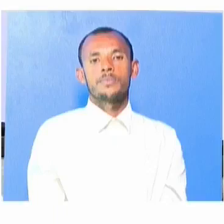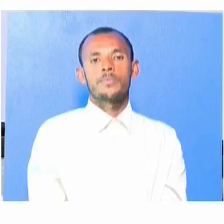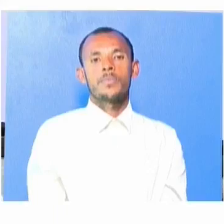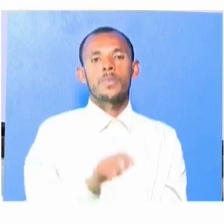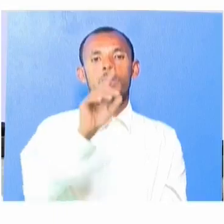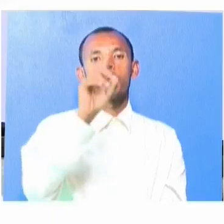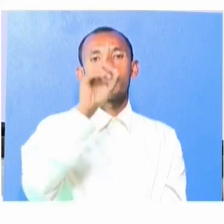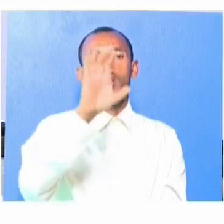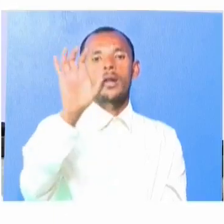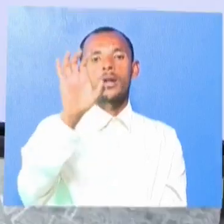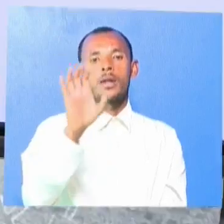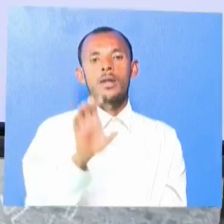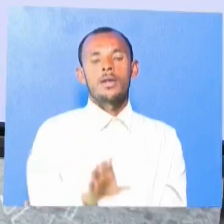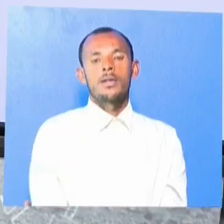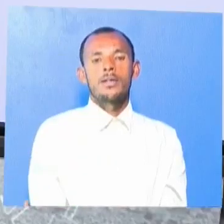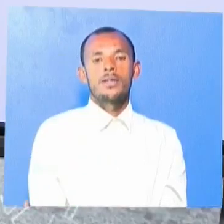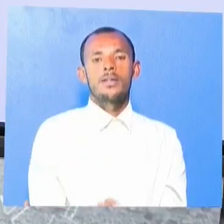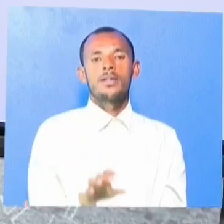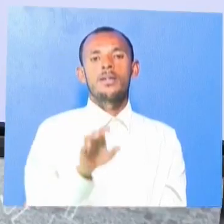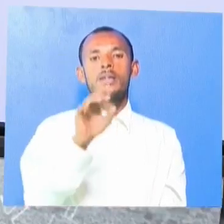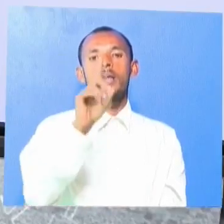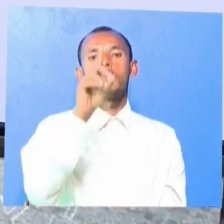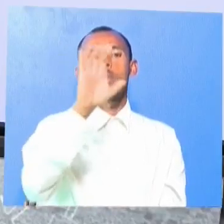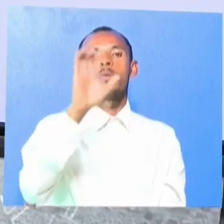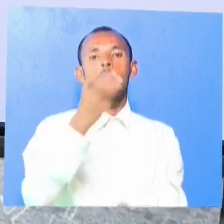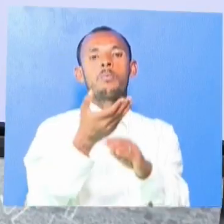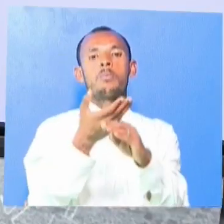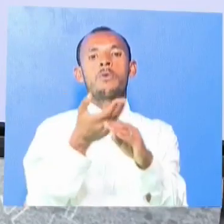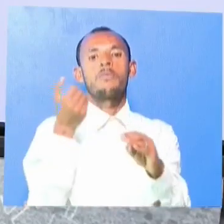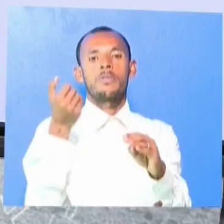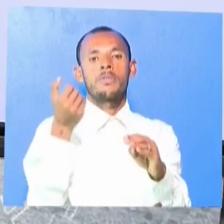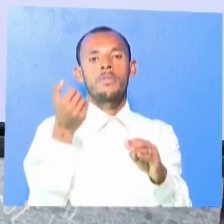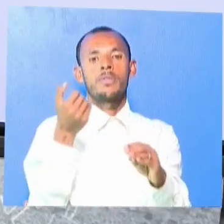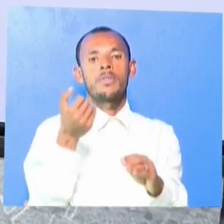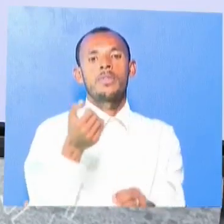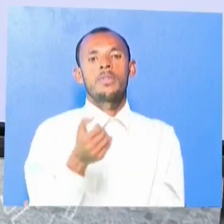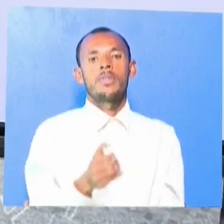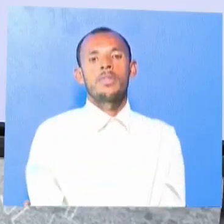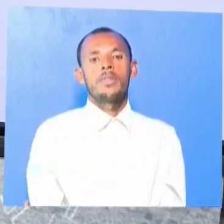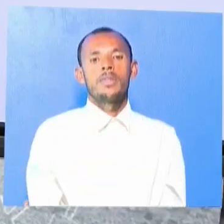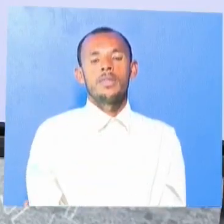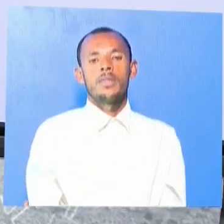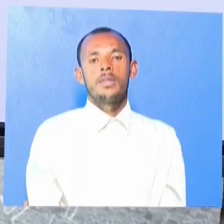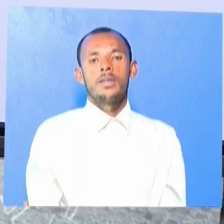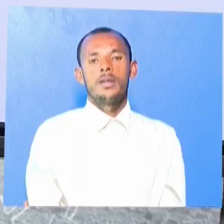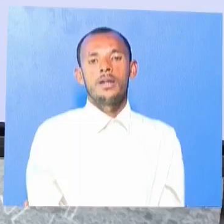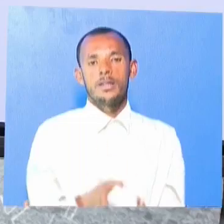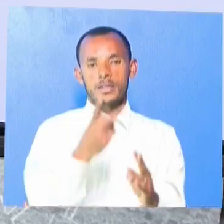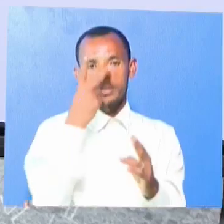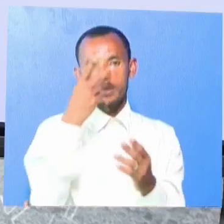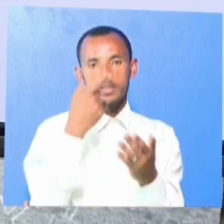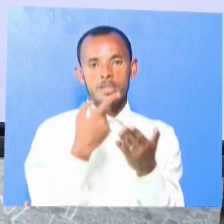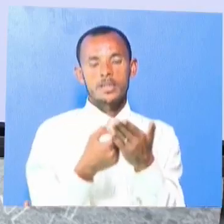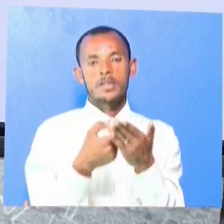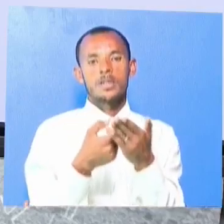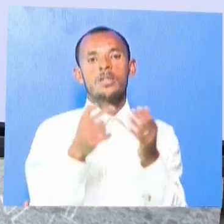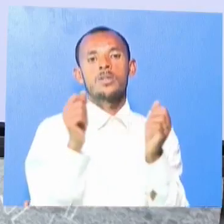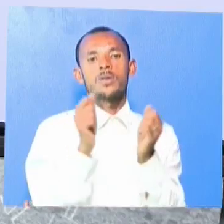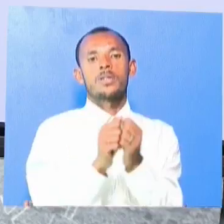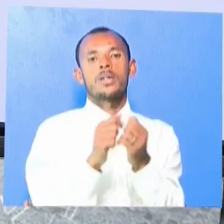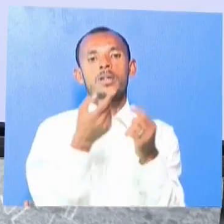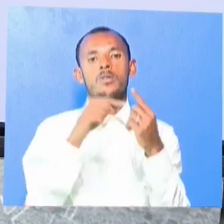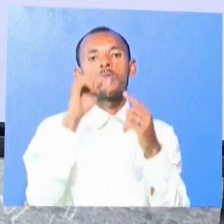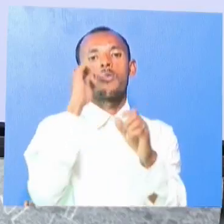100? What's the predecessor of 100? Let's see this together. To